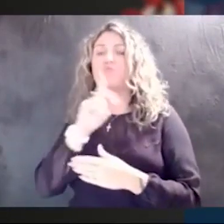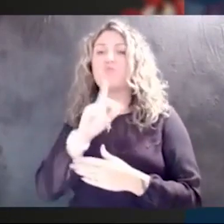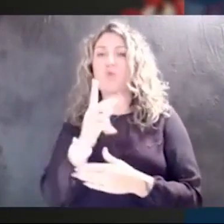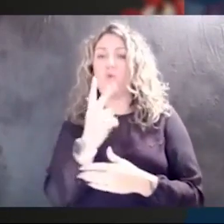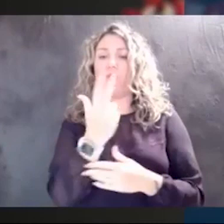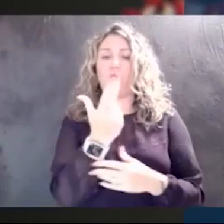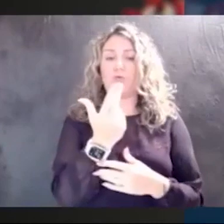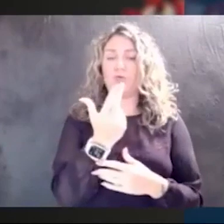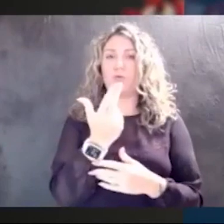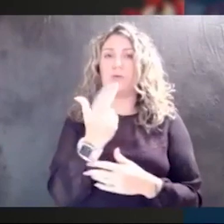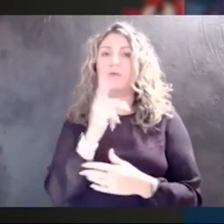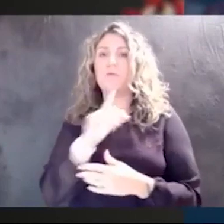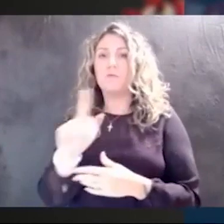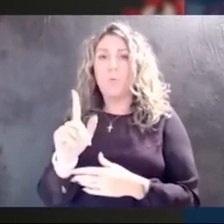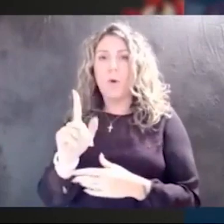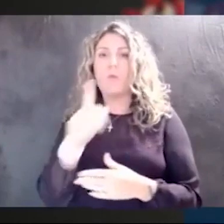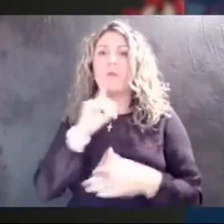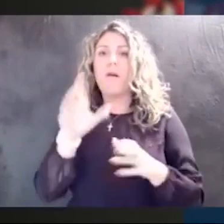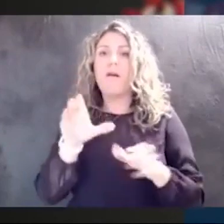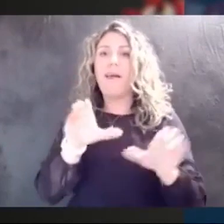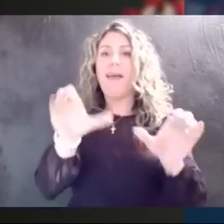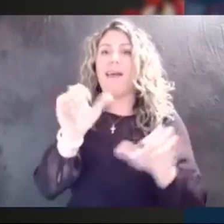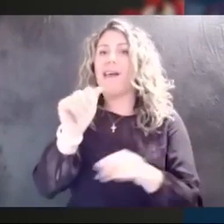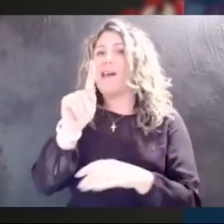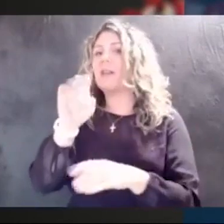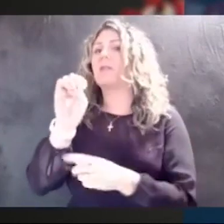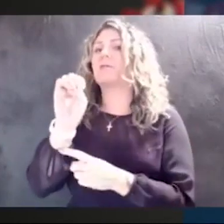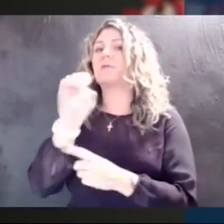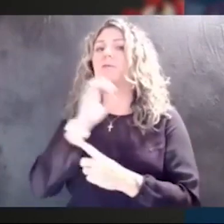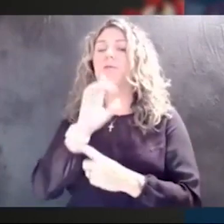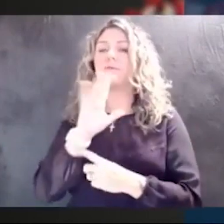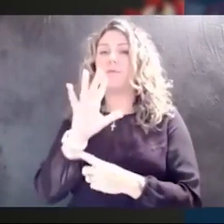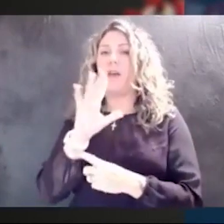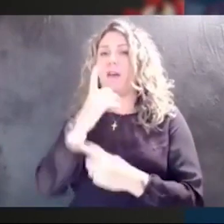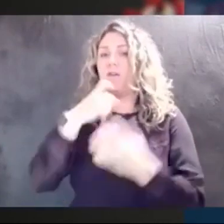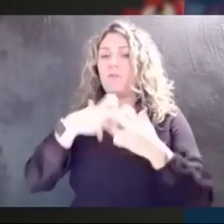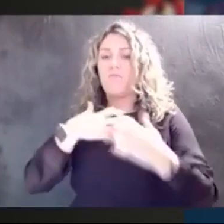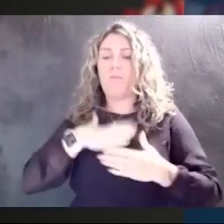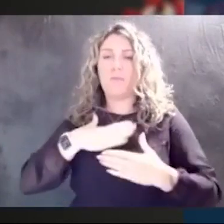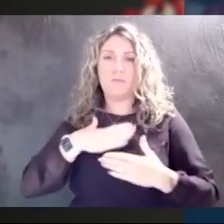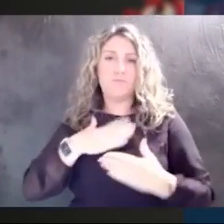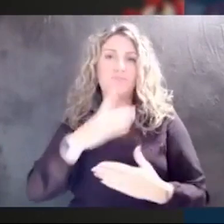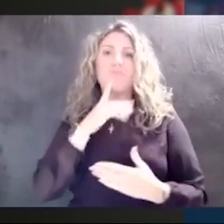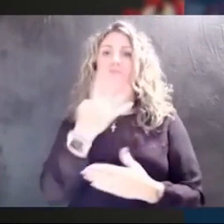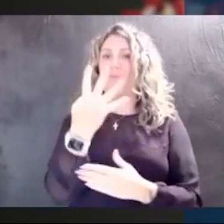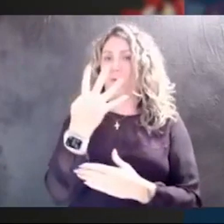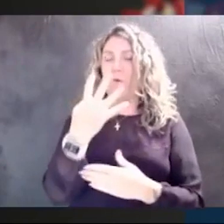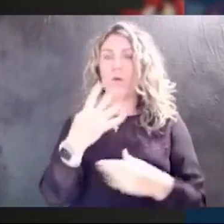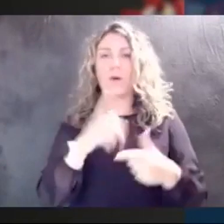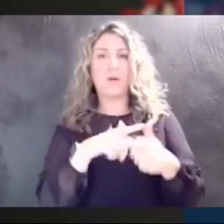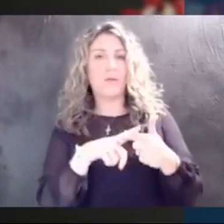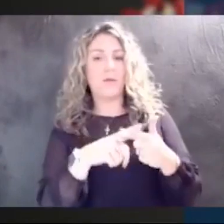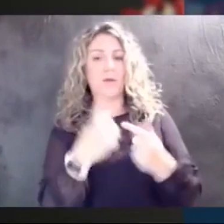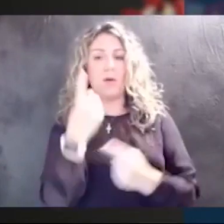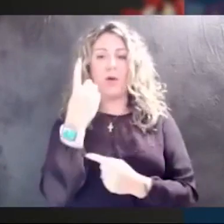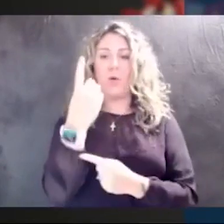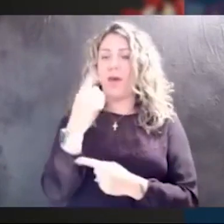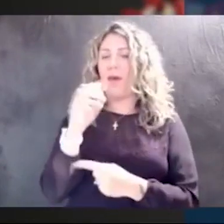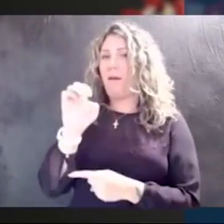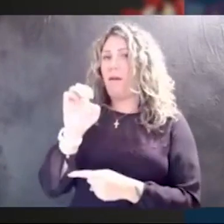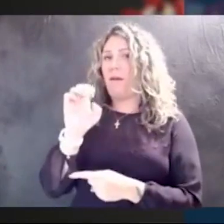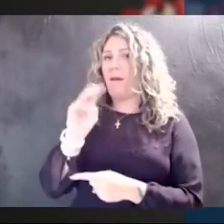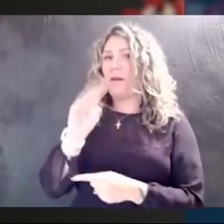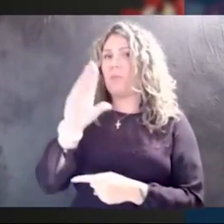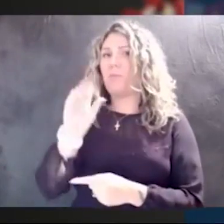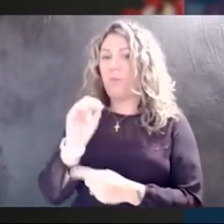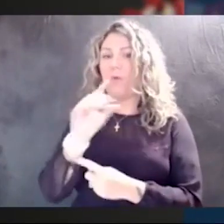active infections. 5 are in the ICU. Unfortunately, 4 of them are on ventilators. We do have 1 ECMO patient, and then the